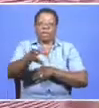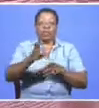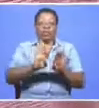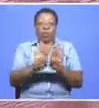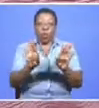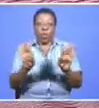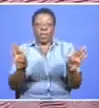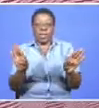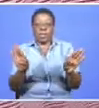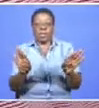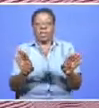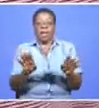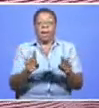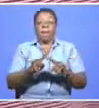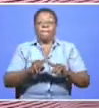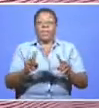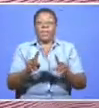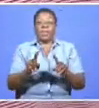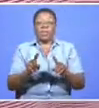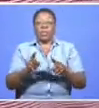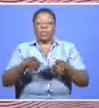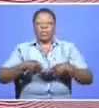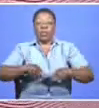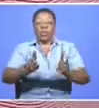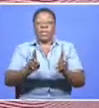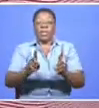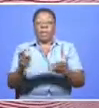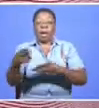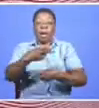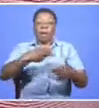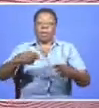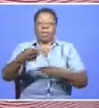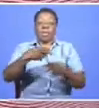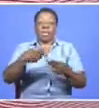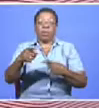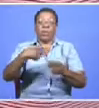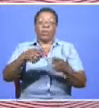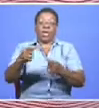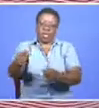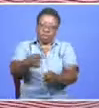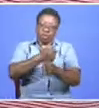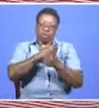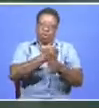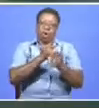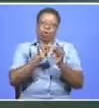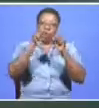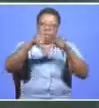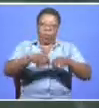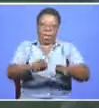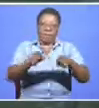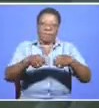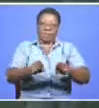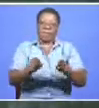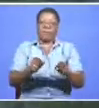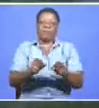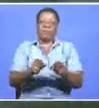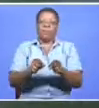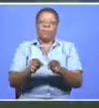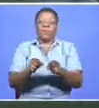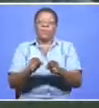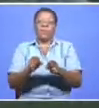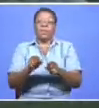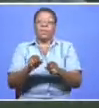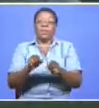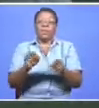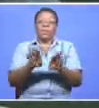culvert. And during the hurricane where you get the storm surge, really it just